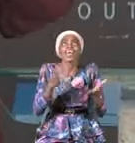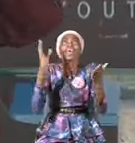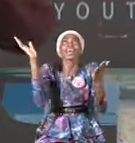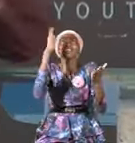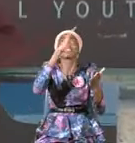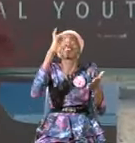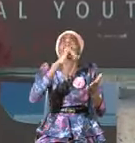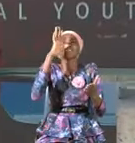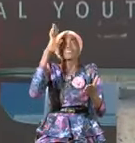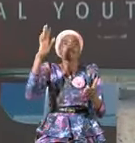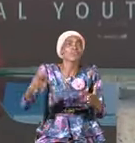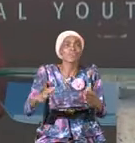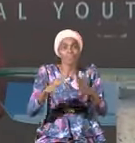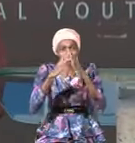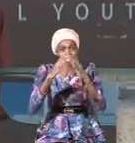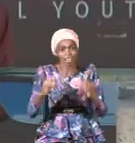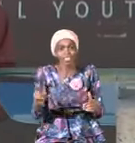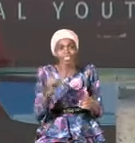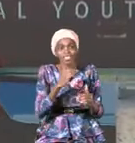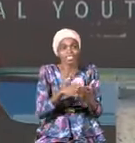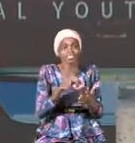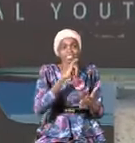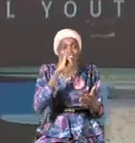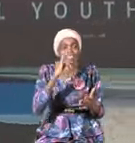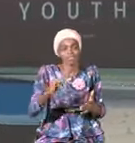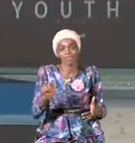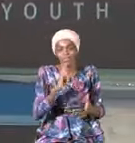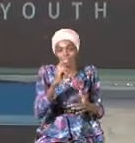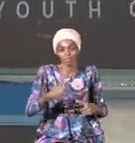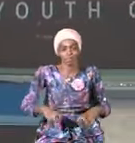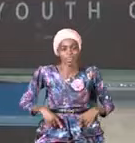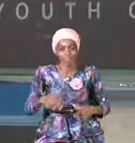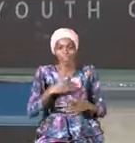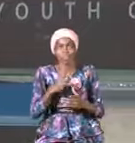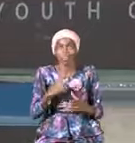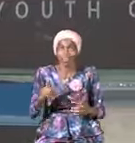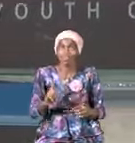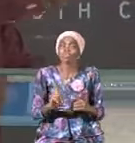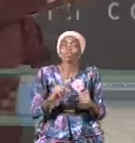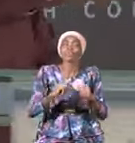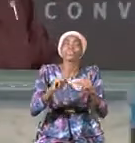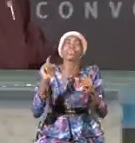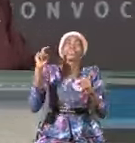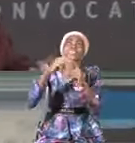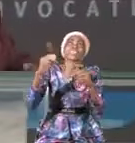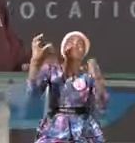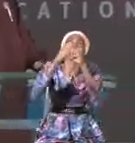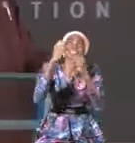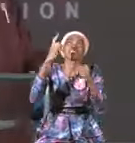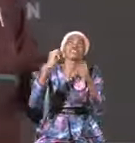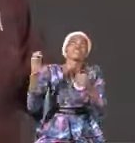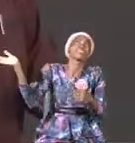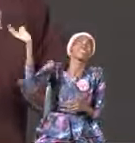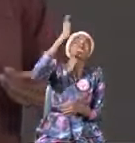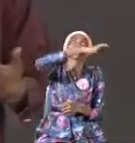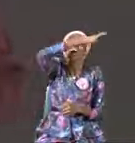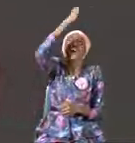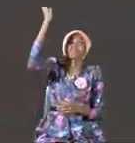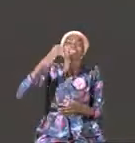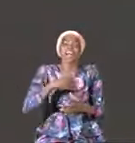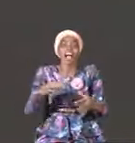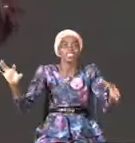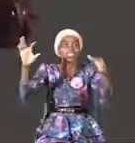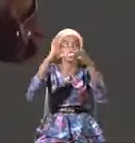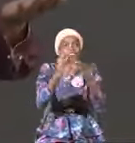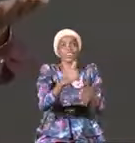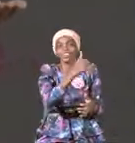and this is your domain. And eventually got to the sky and joined all the other